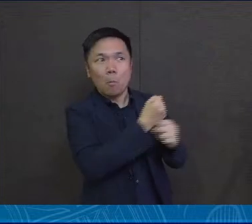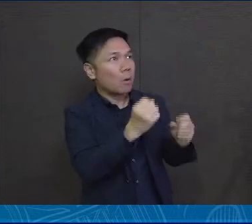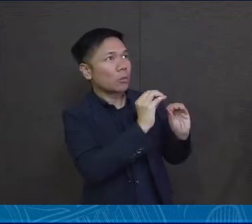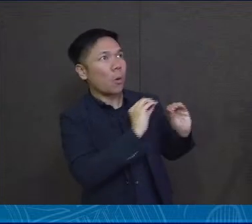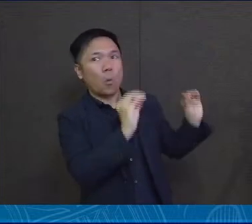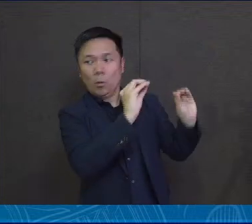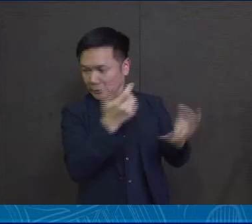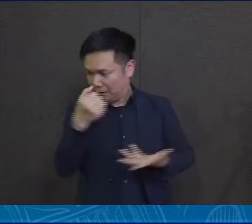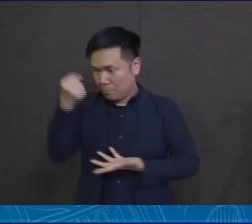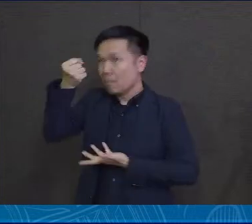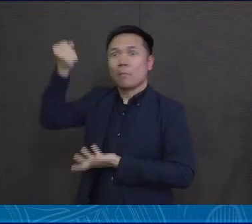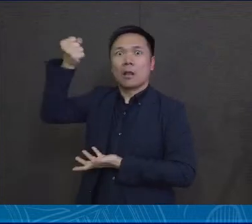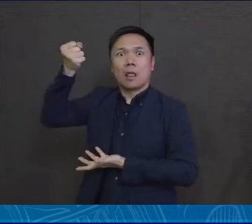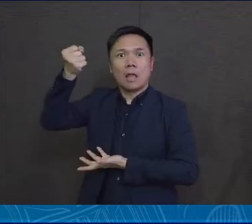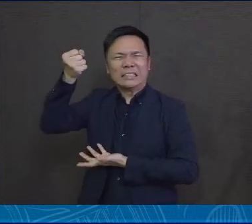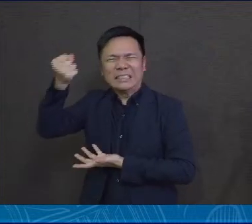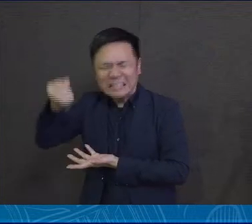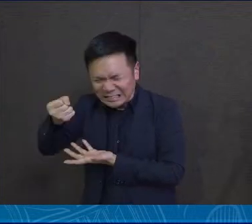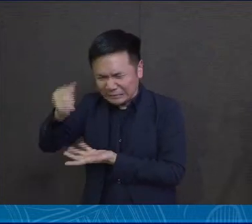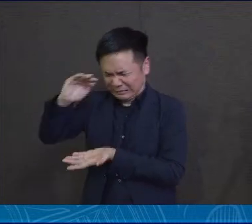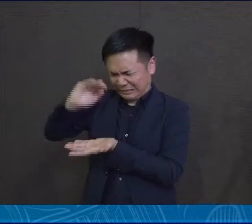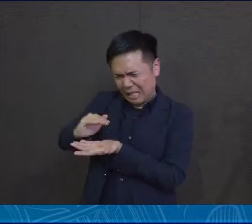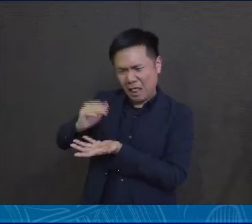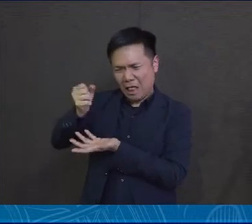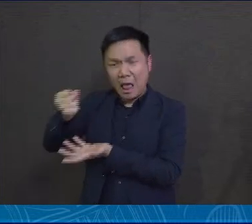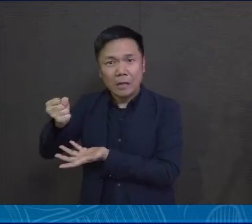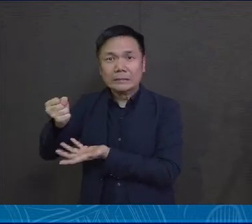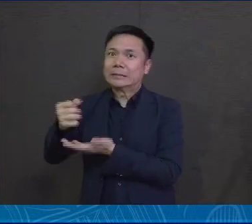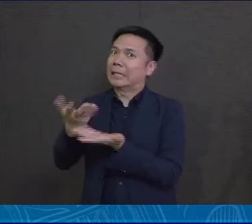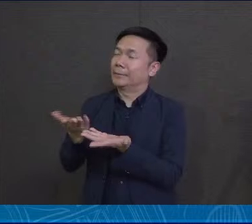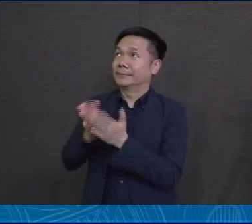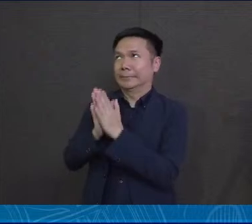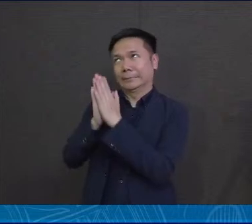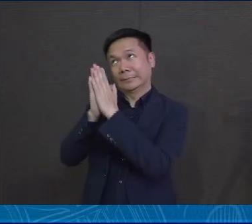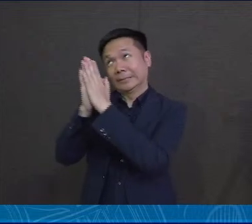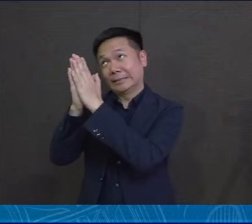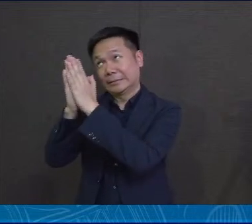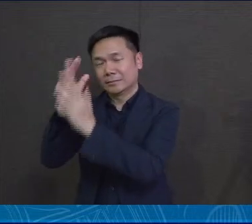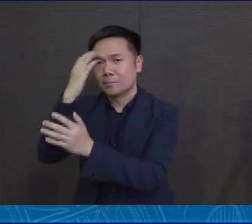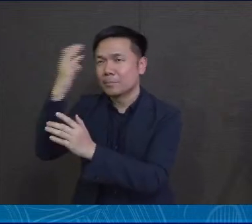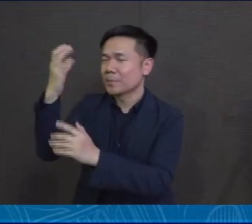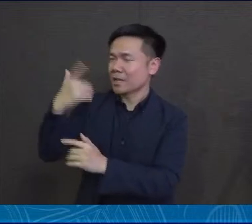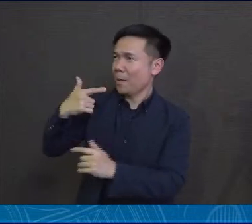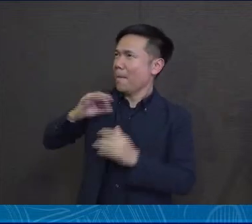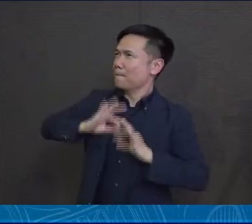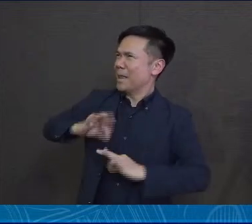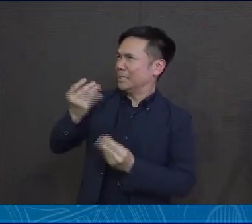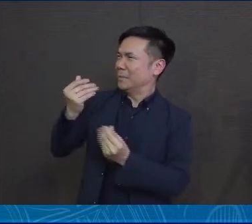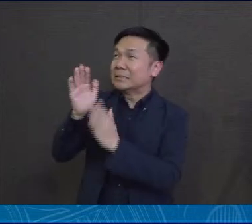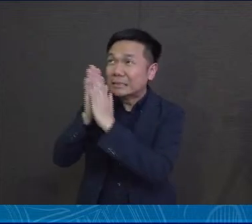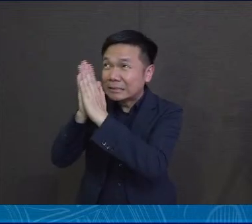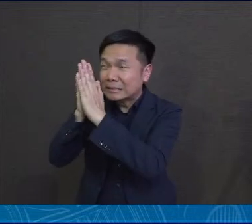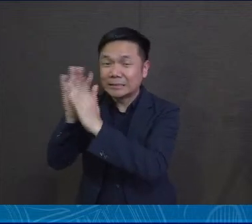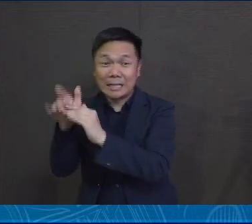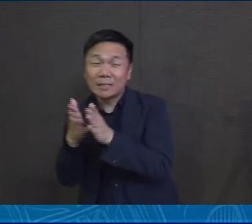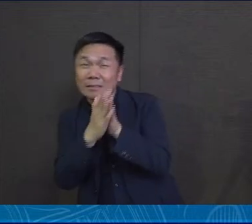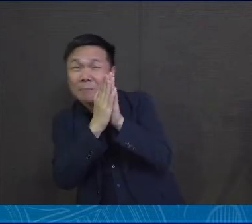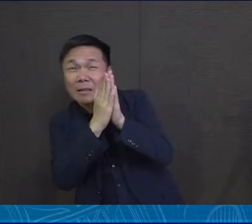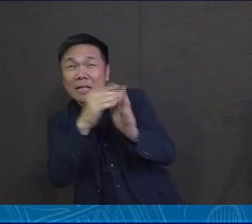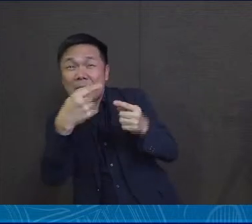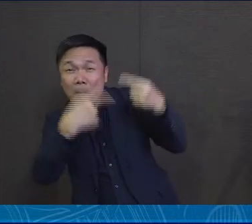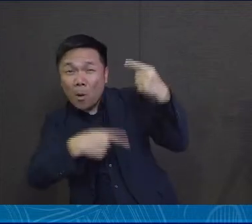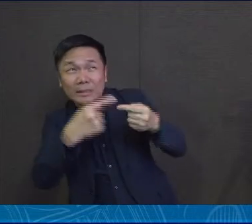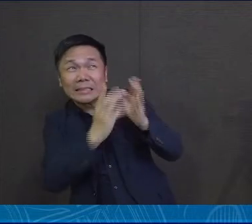have to negotiate with the Minister of Finance and also convince the political leaders about the